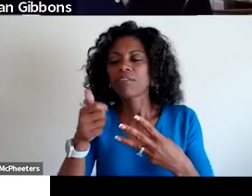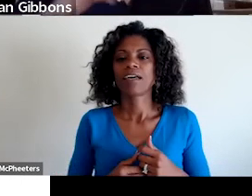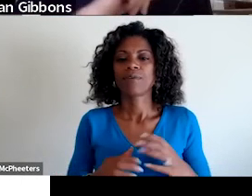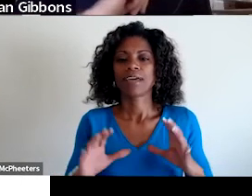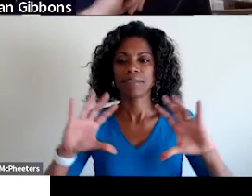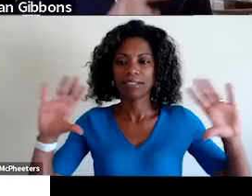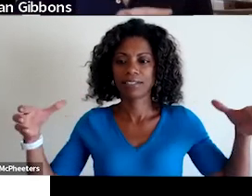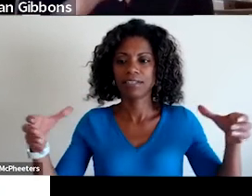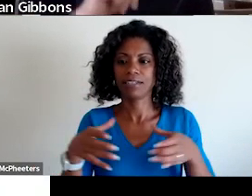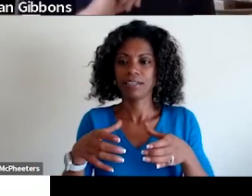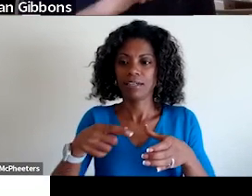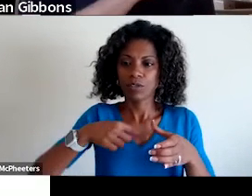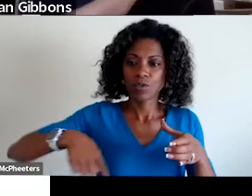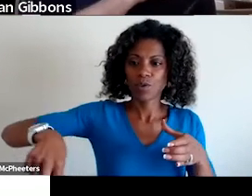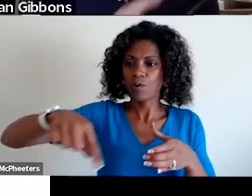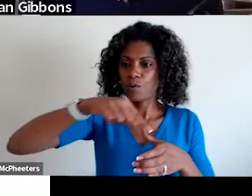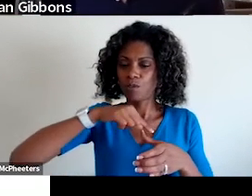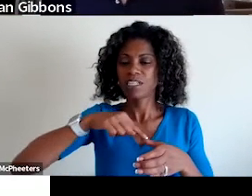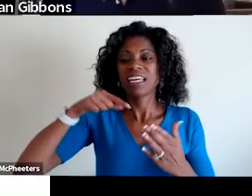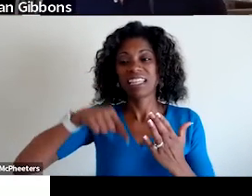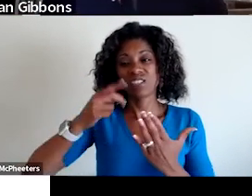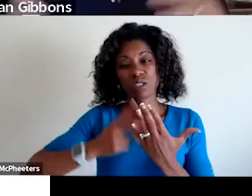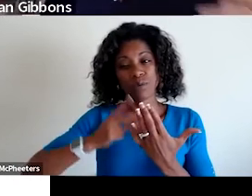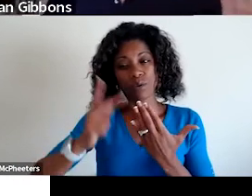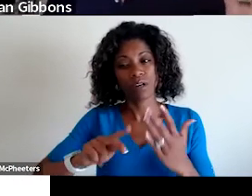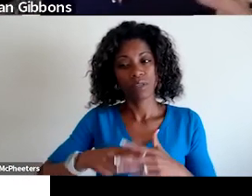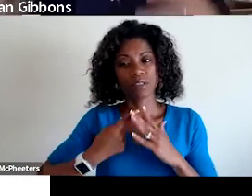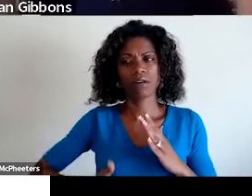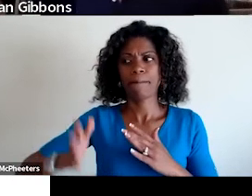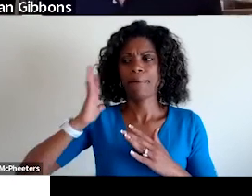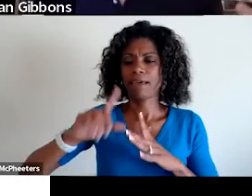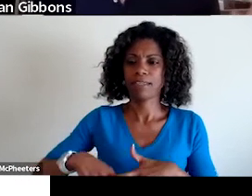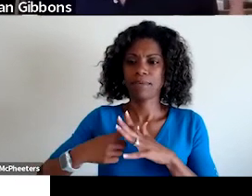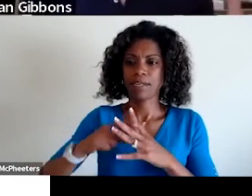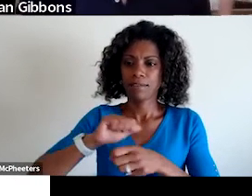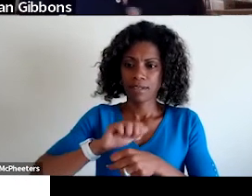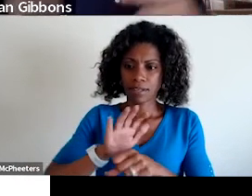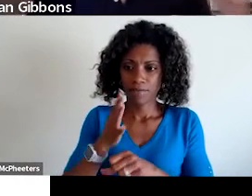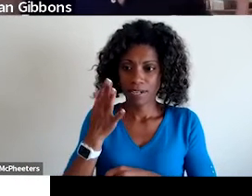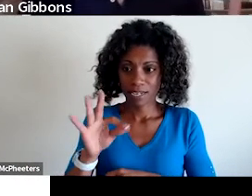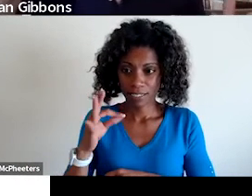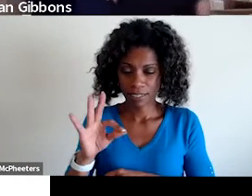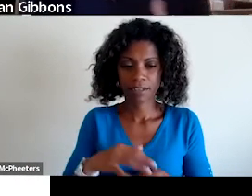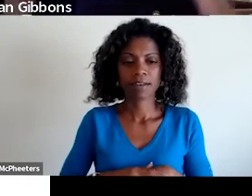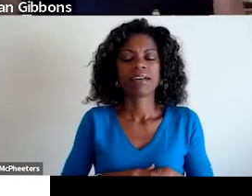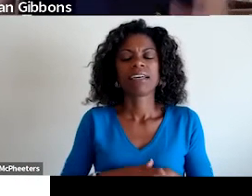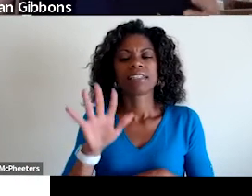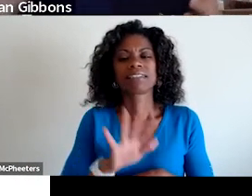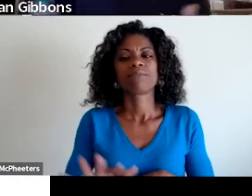take us forward. First one's going to be Circles. This is a program we started early in the pandemic. Basic conceit is the network's over 3,000 people now from around the